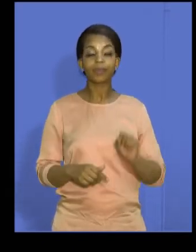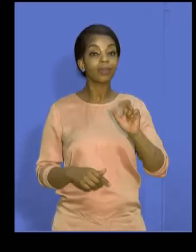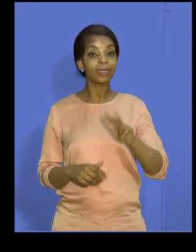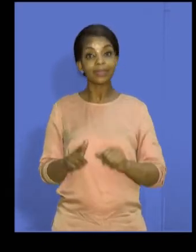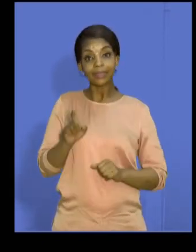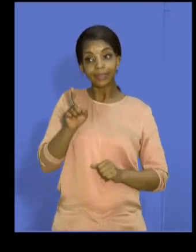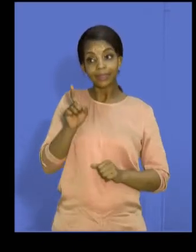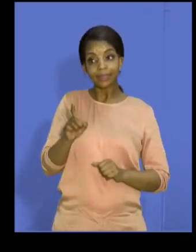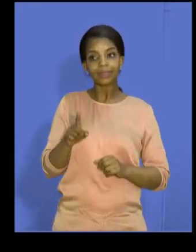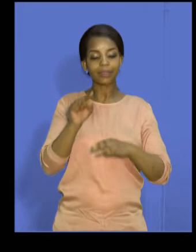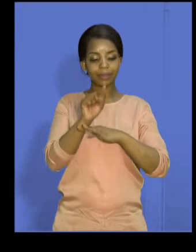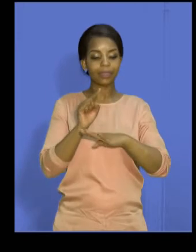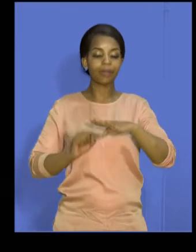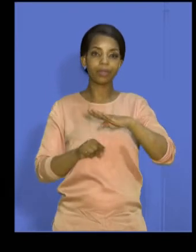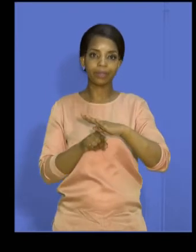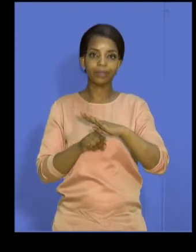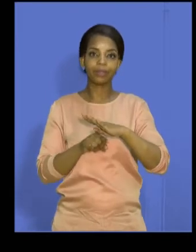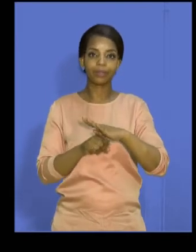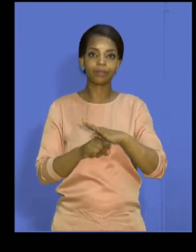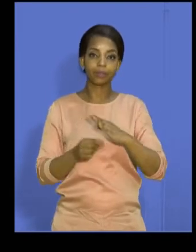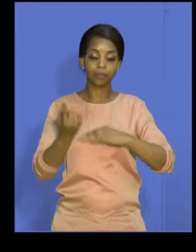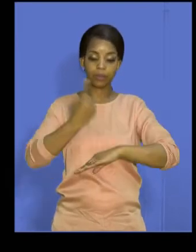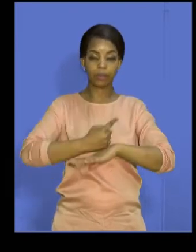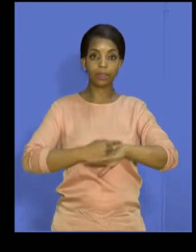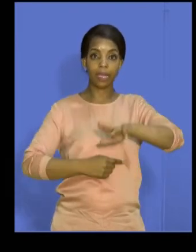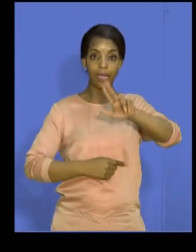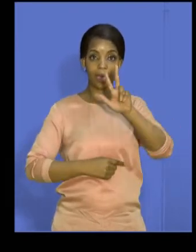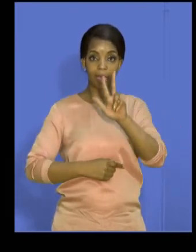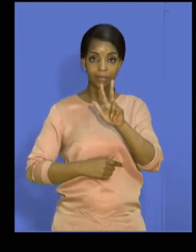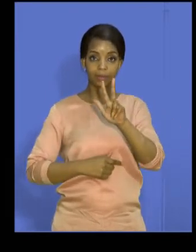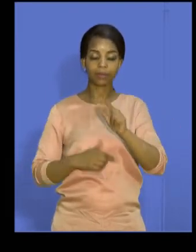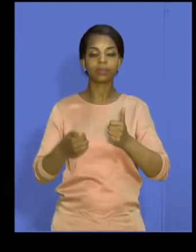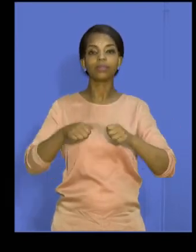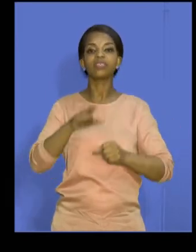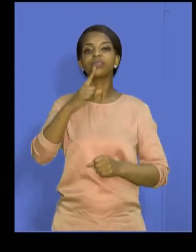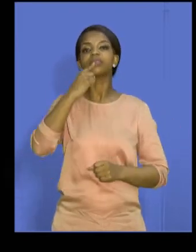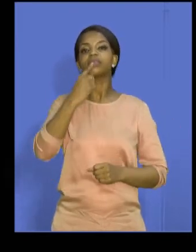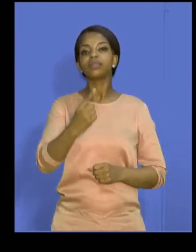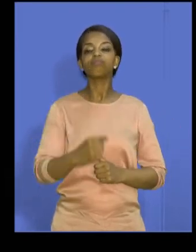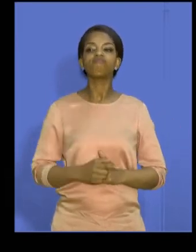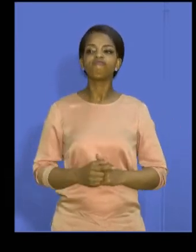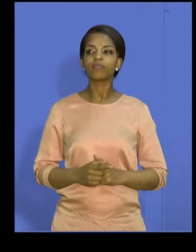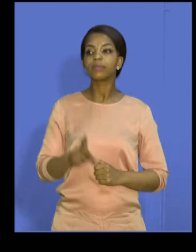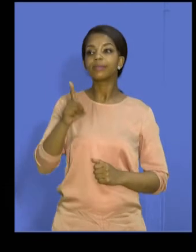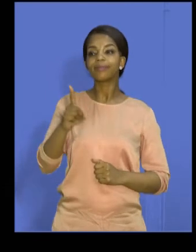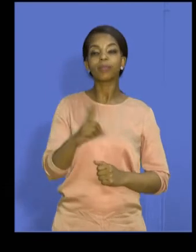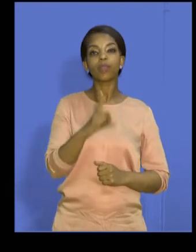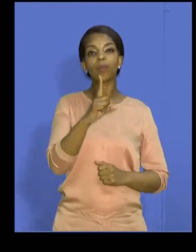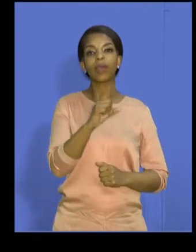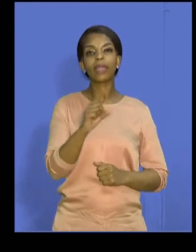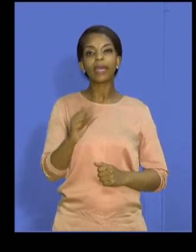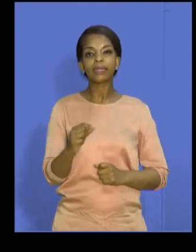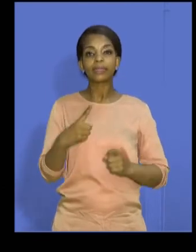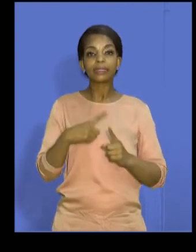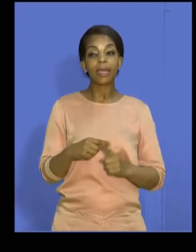so if you look at maybe day 8 here, you will then say that this is going to be 100 times that plus that. So you would be